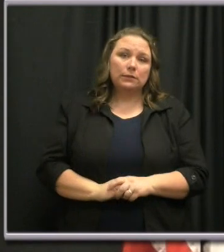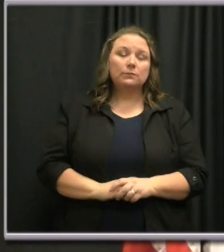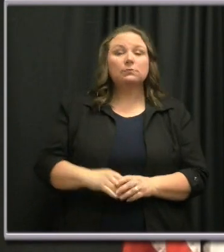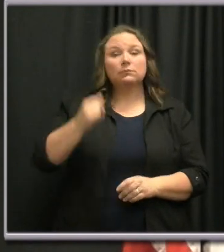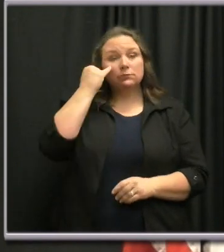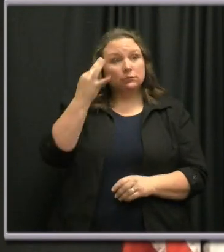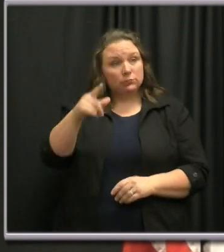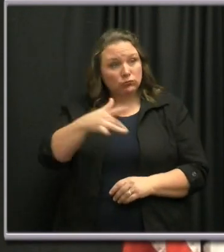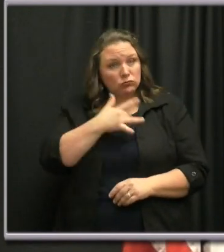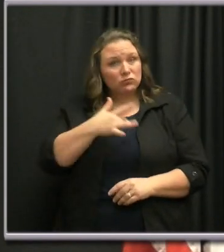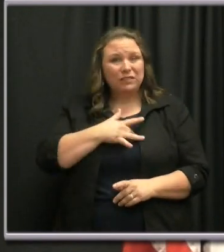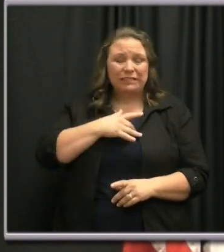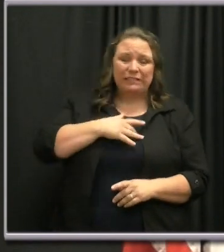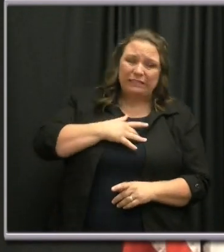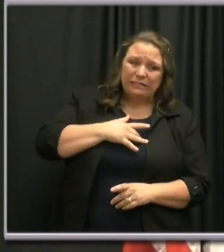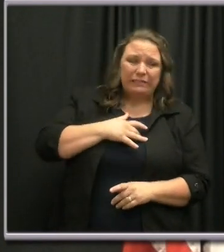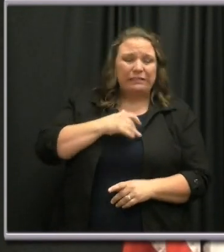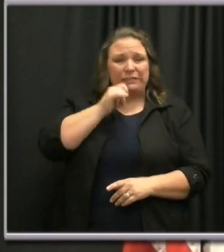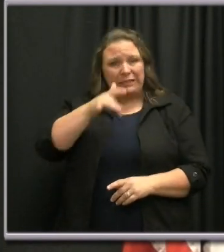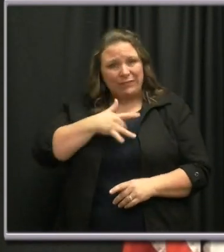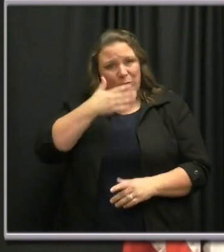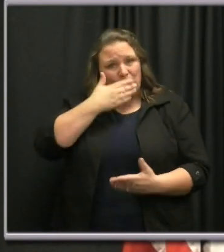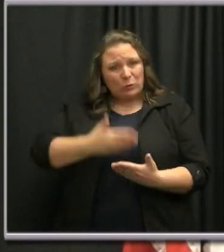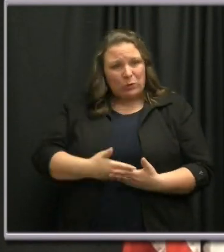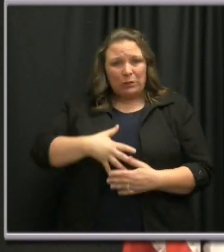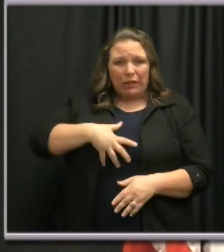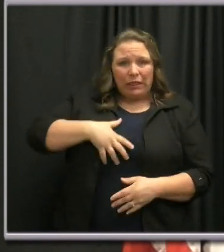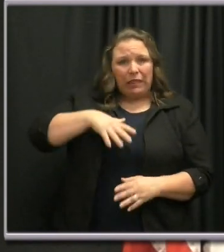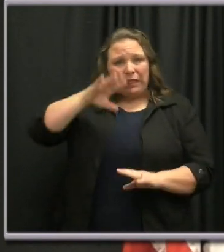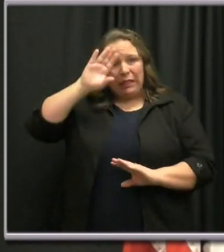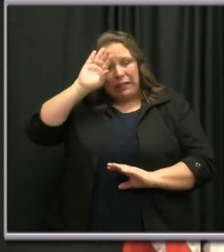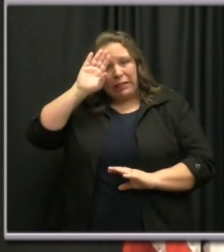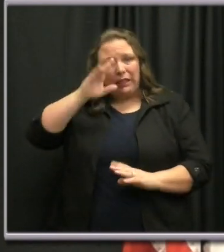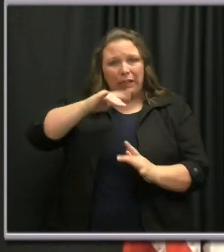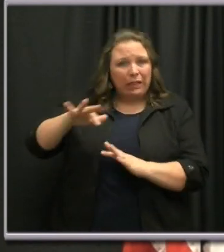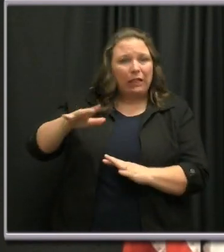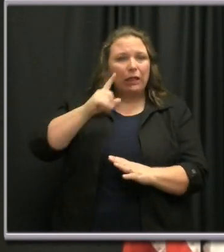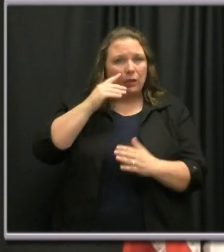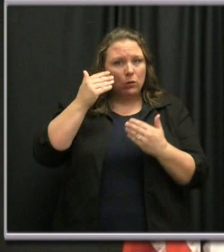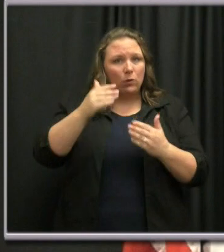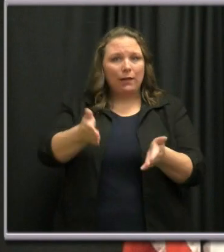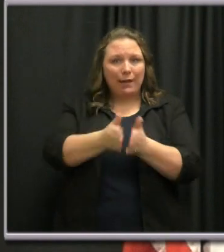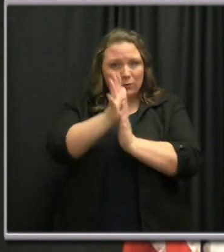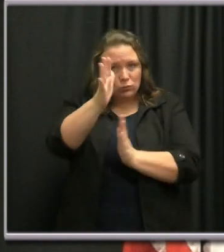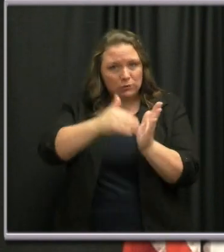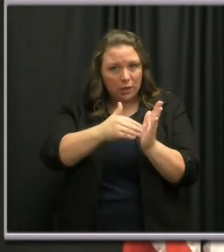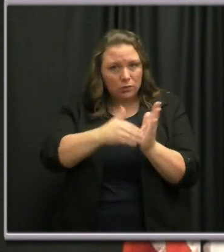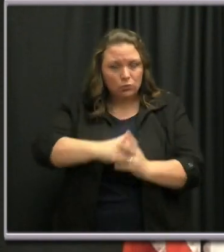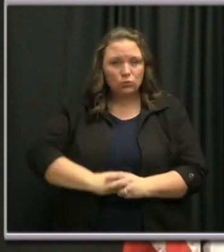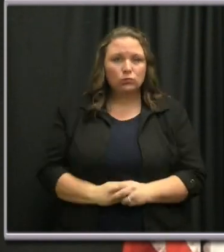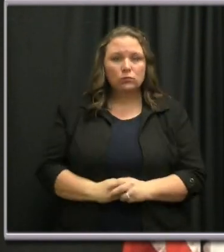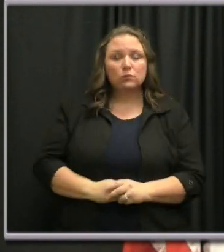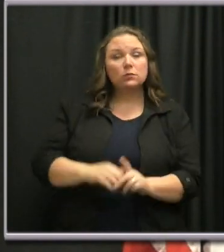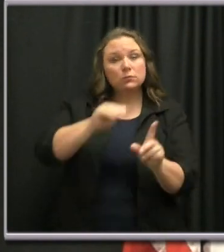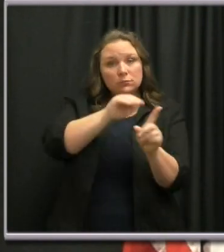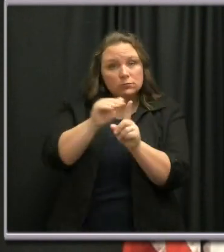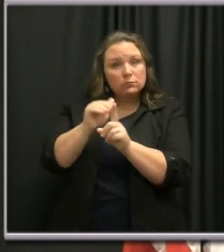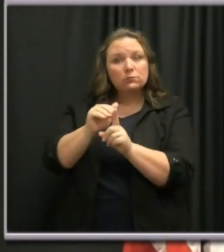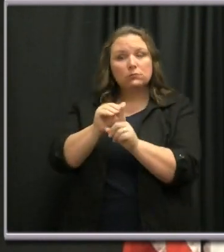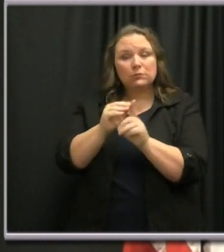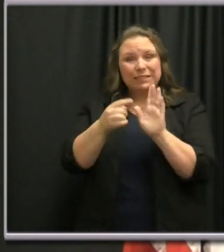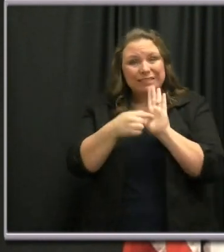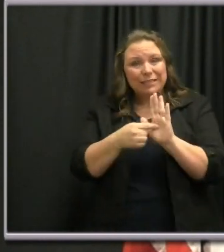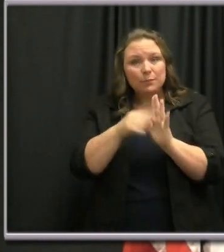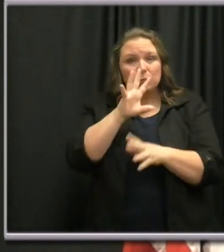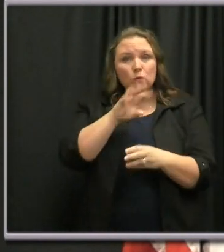you think you're not feeling well or you think you have the virus, please seek medical attention. As a reminder, the symptoms of the virus